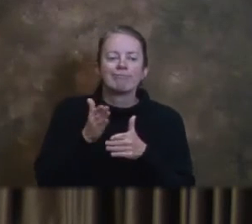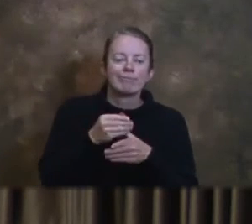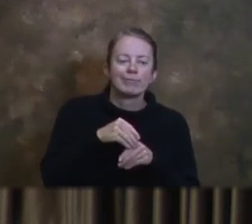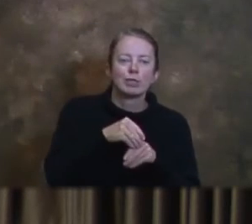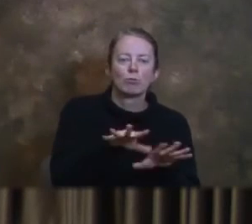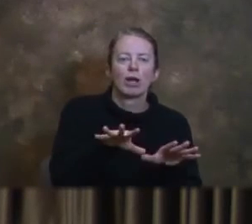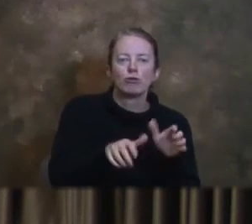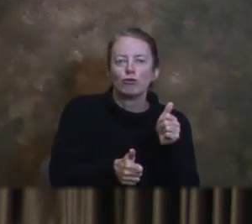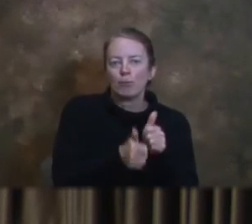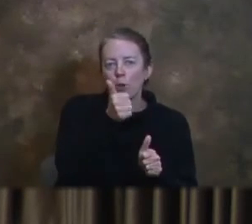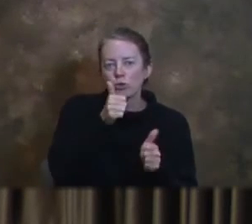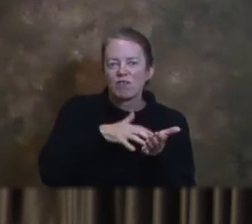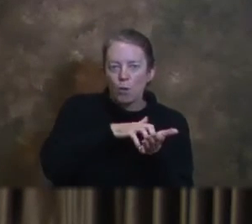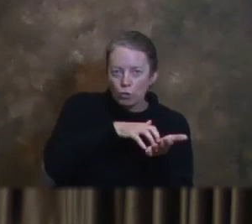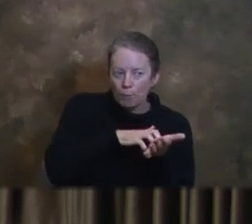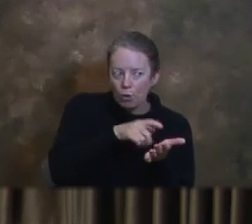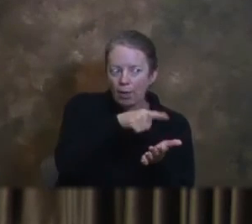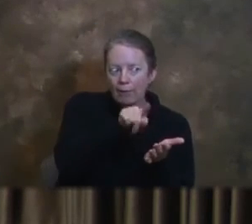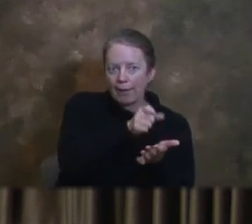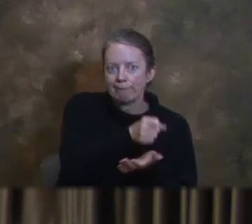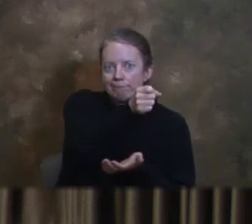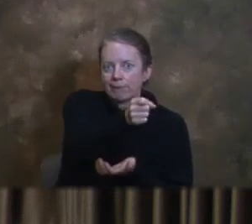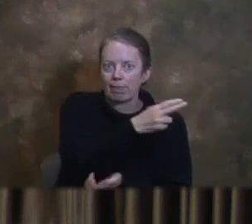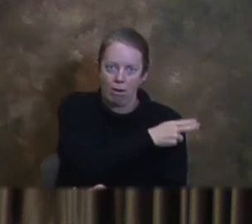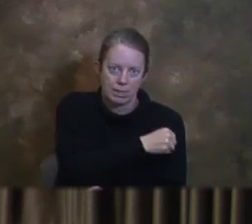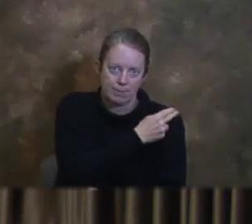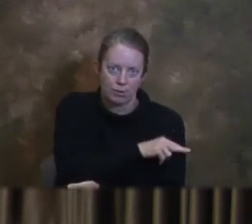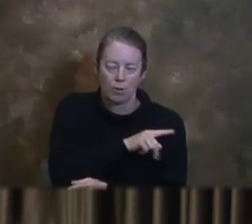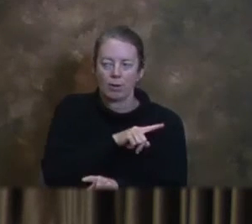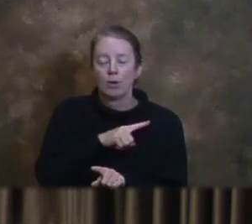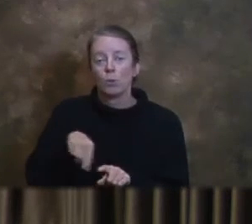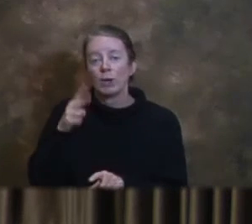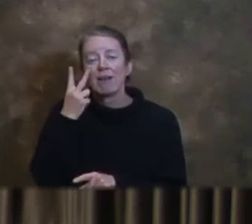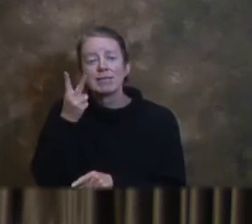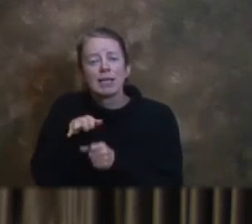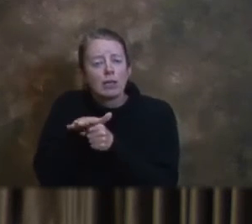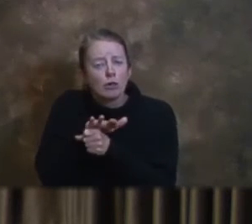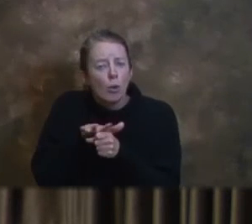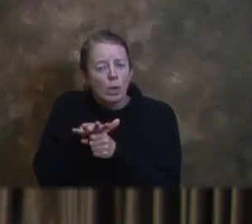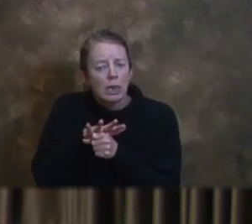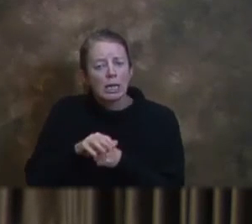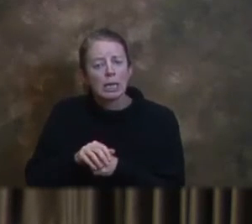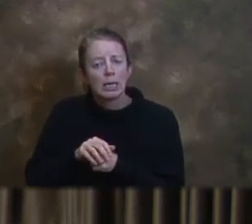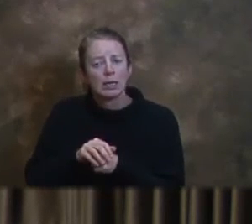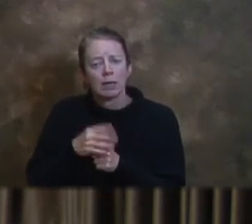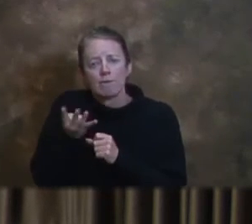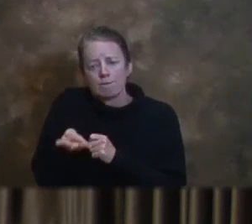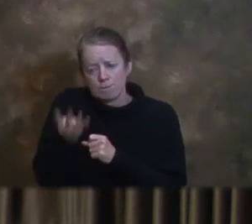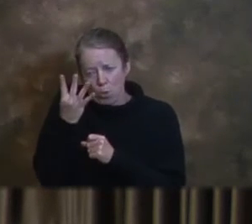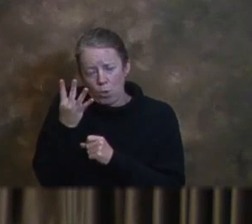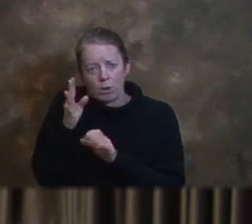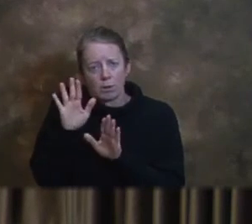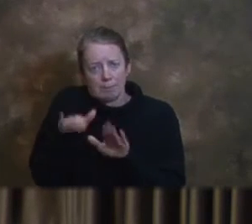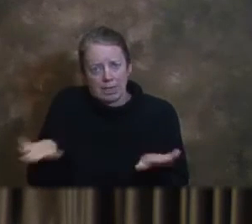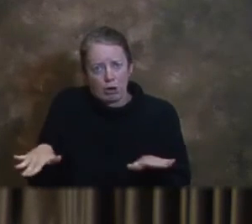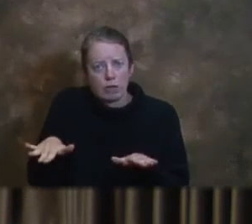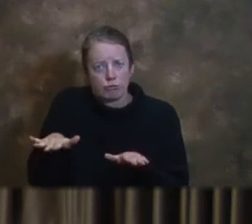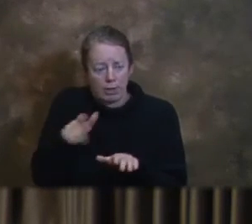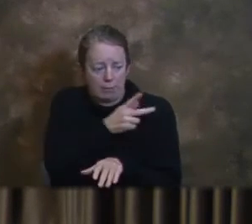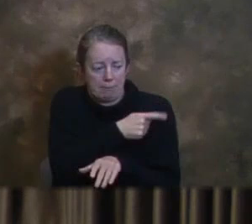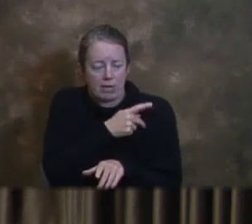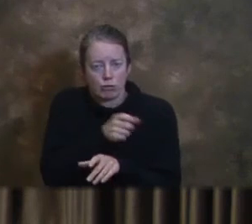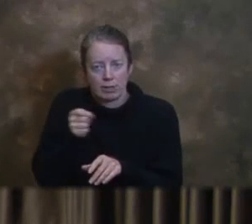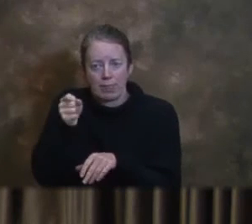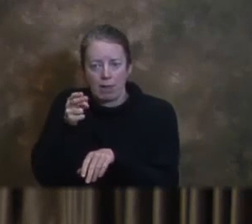become hospitalized. We have seen, both locally, we're at 4 peds patients hospitalized. That's about as high as we've been